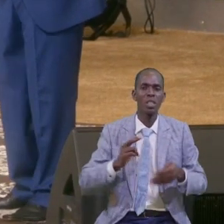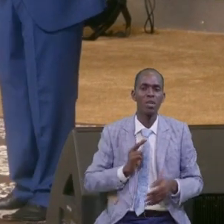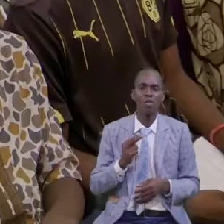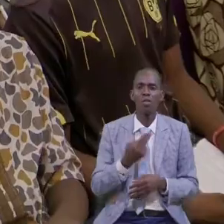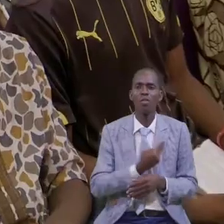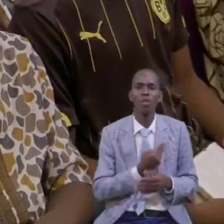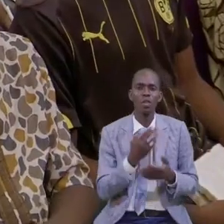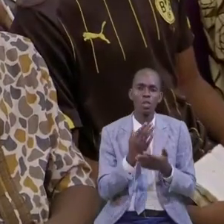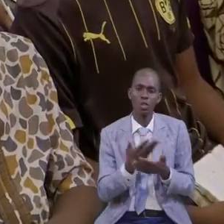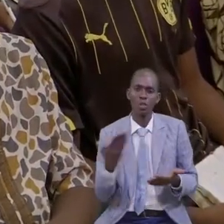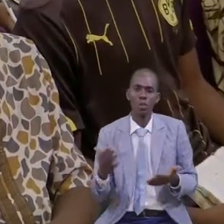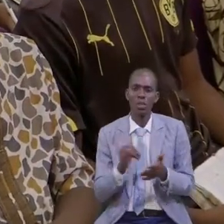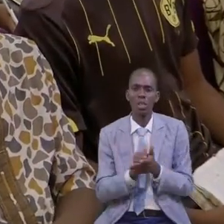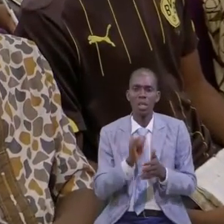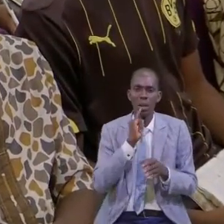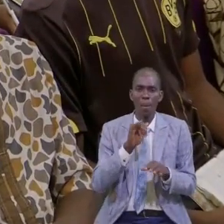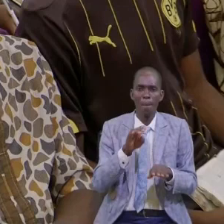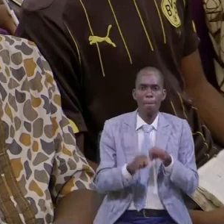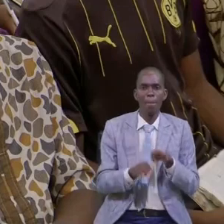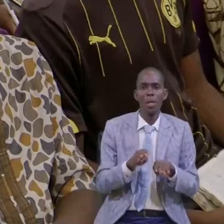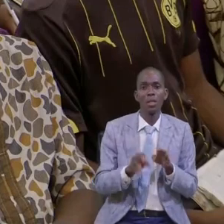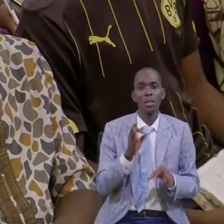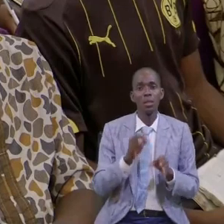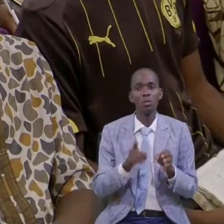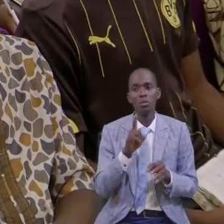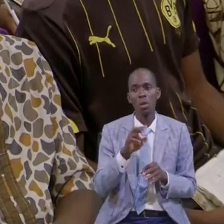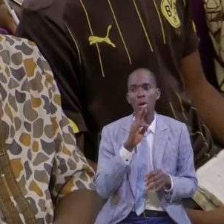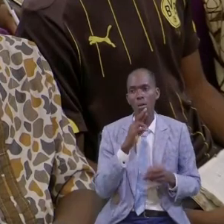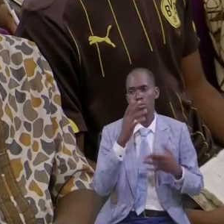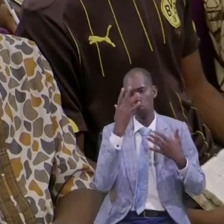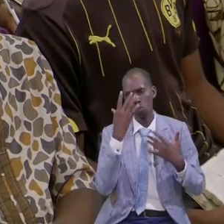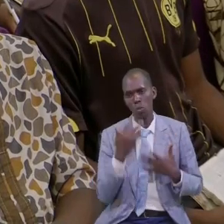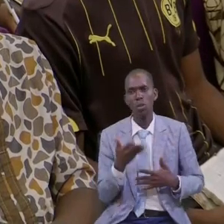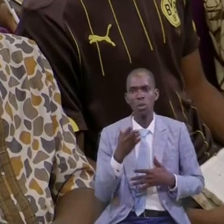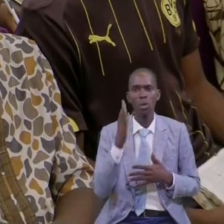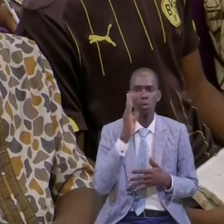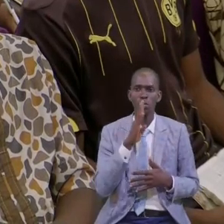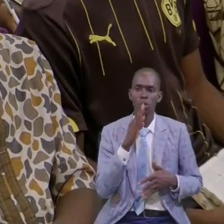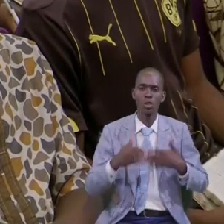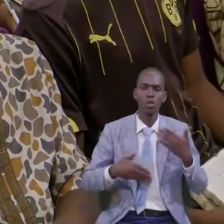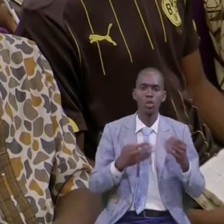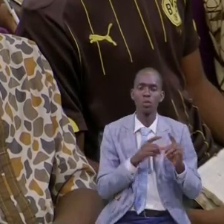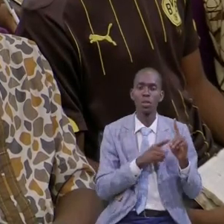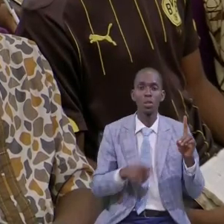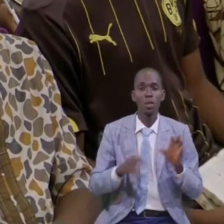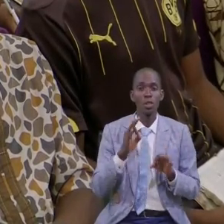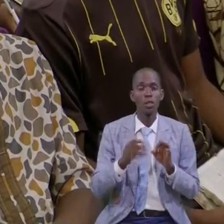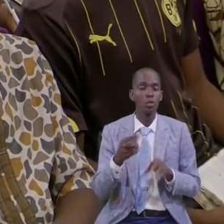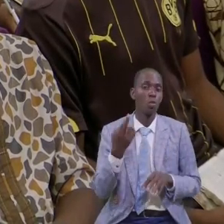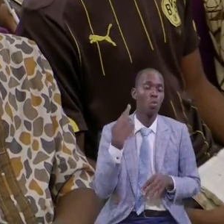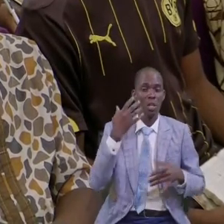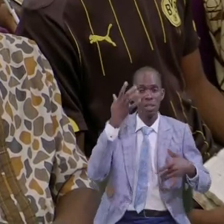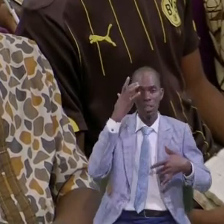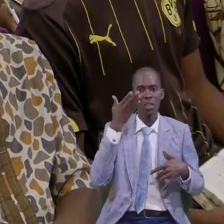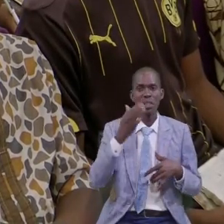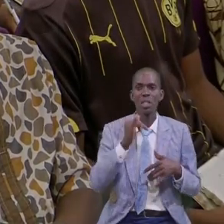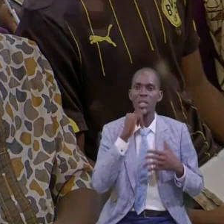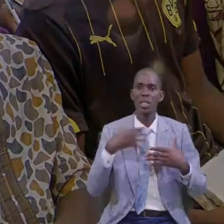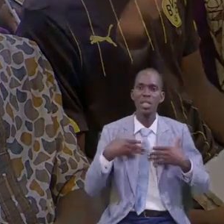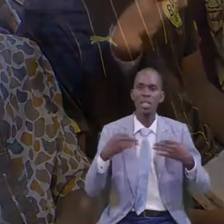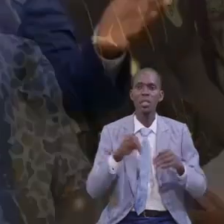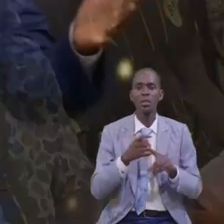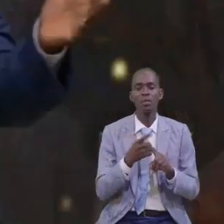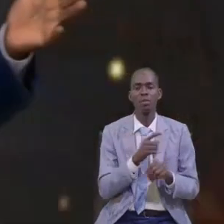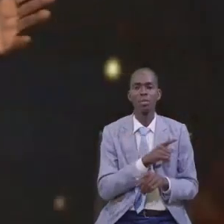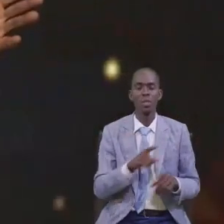something balance. If we're sorrowful, there is the joy of the Lord. If you were sick, there is healing from the Lord. If